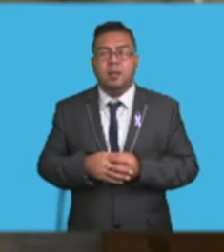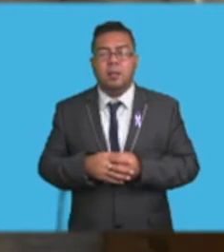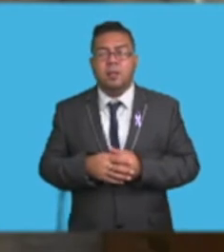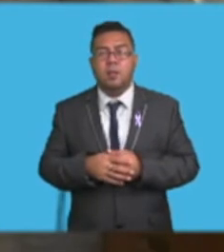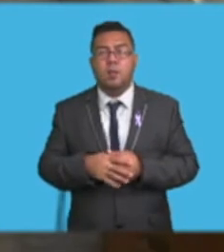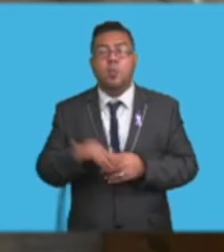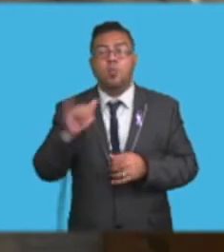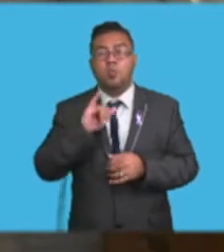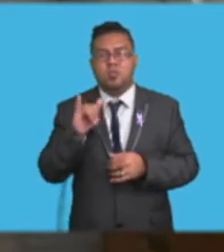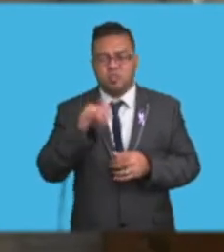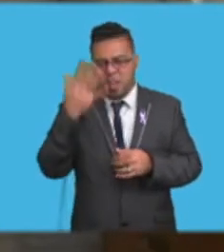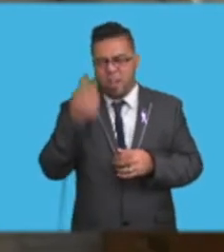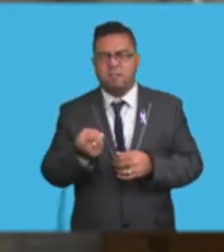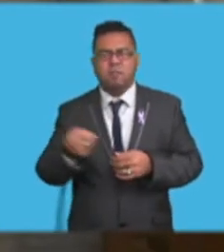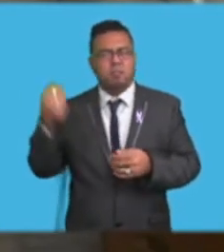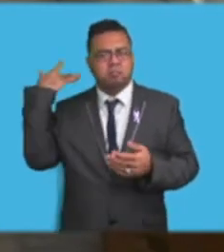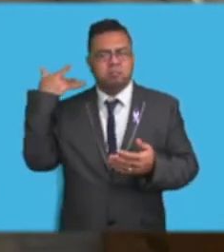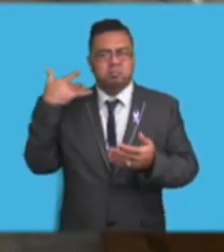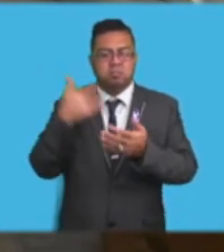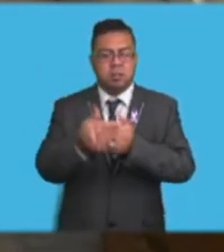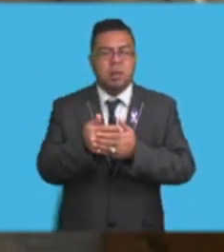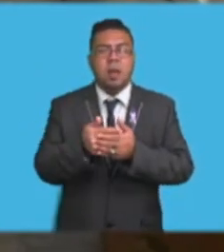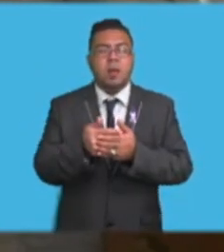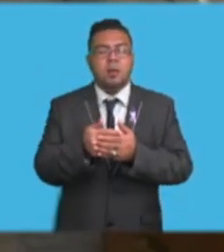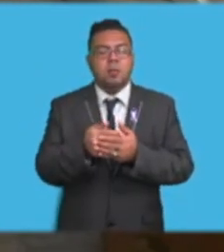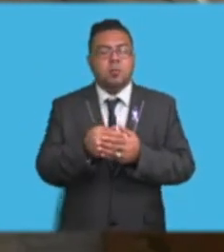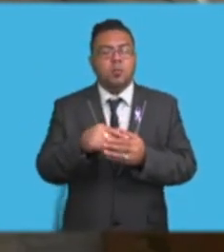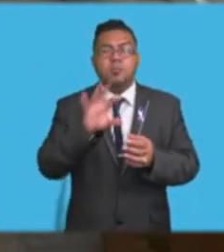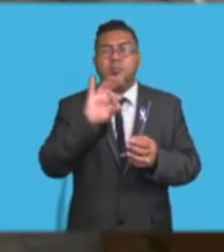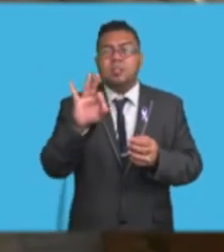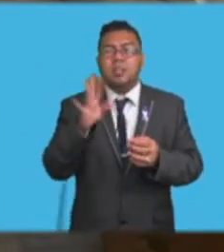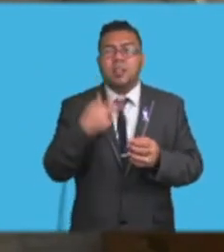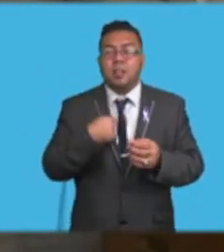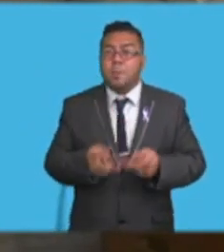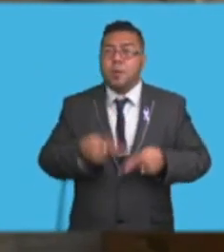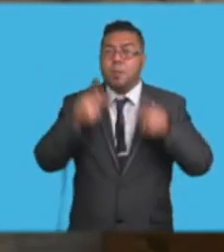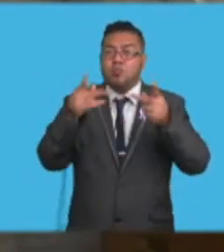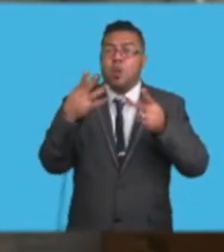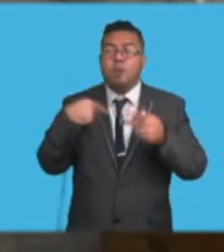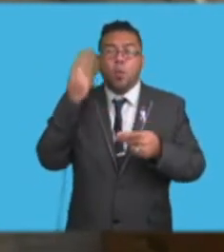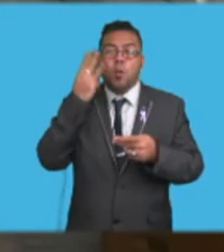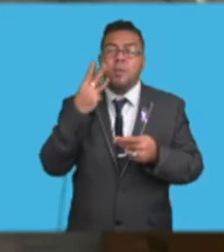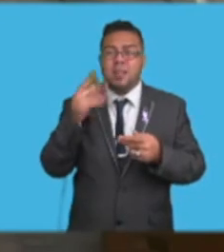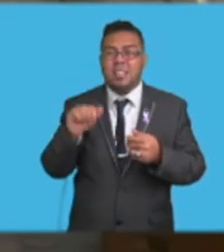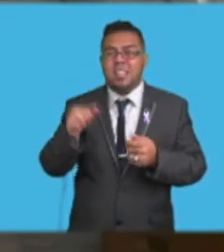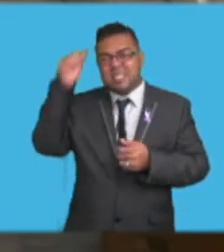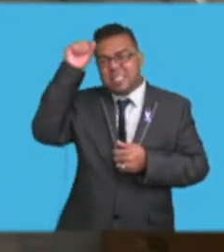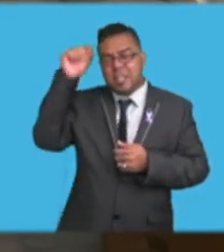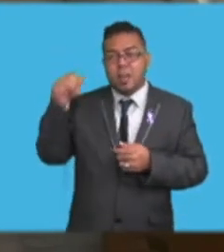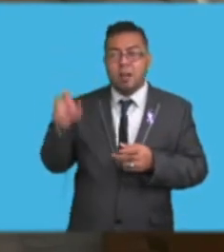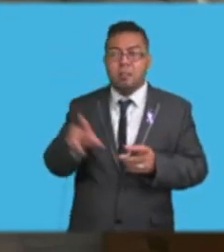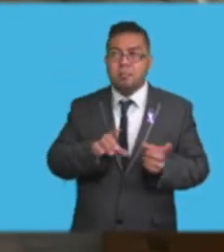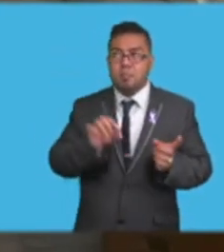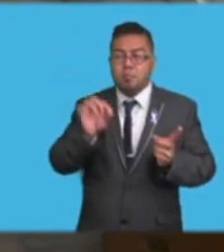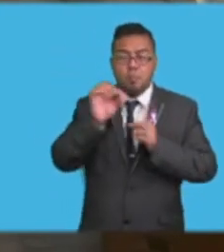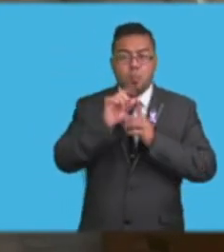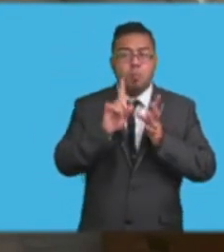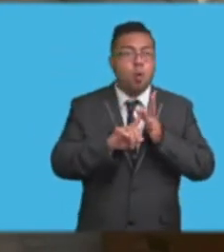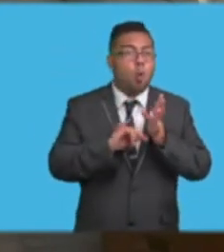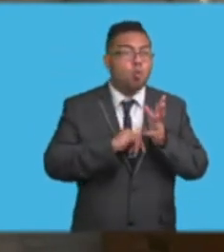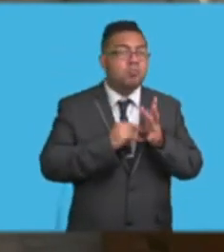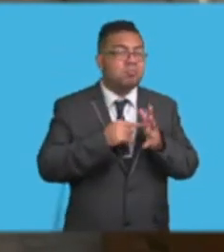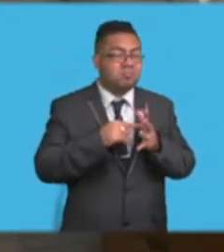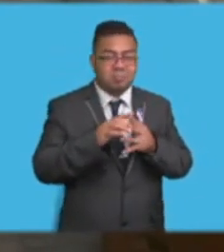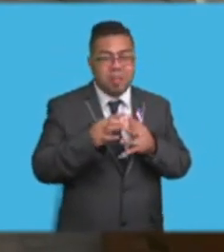which have existed for so long and which prevented the promotion of women to senior positions, not because they did not have the required merit,